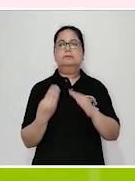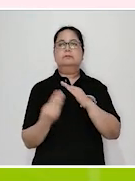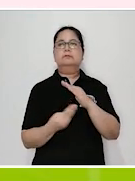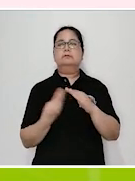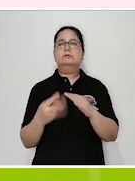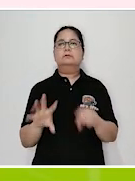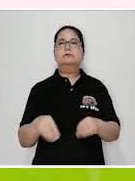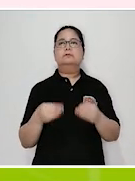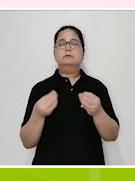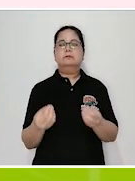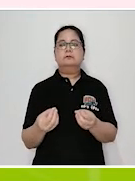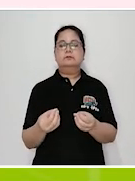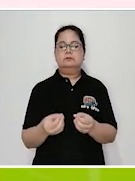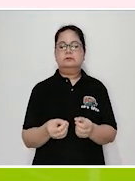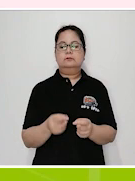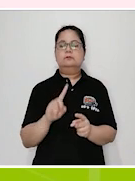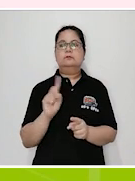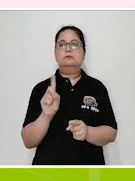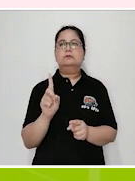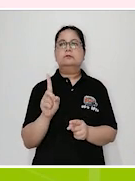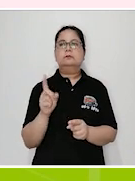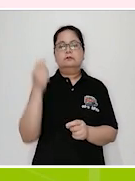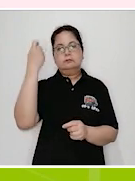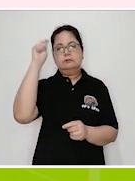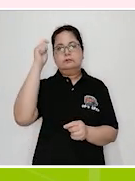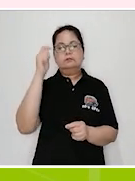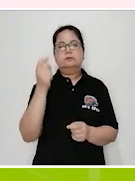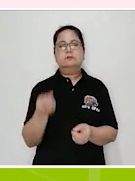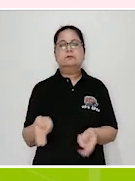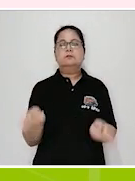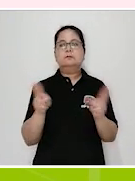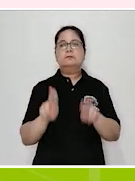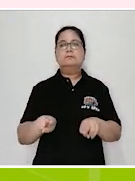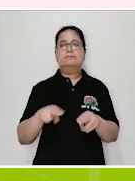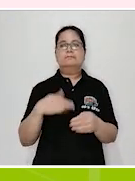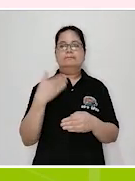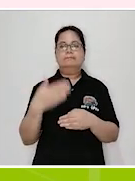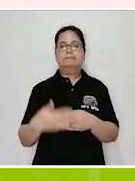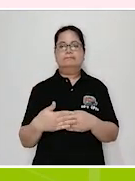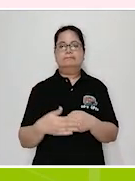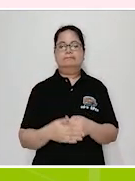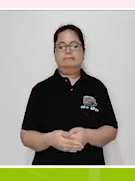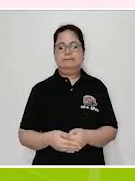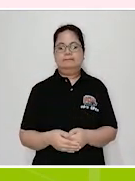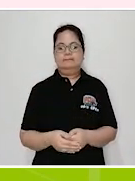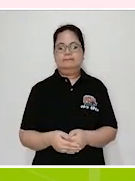Based on the given pictures, what do you think will happen next?